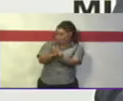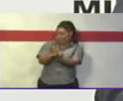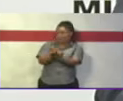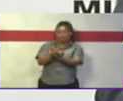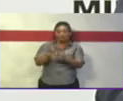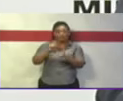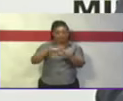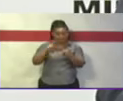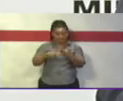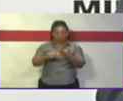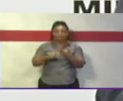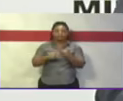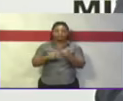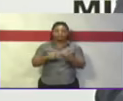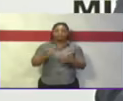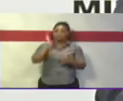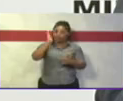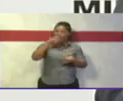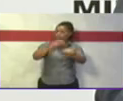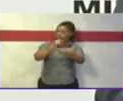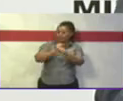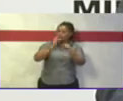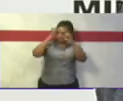national tag group and make a decision thereafter.